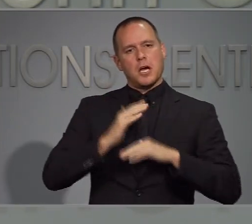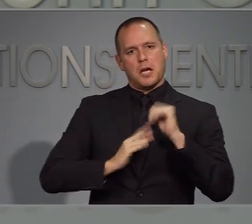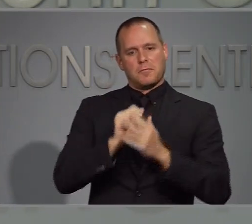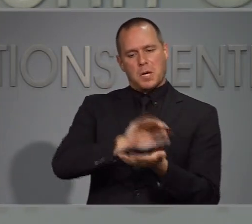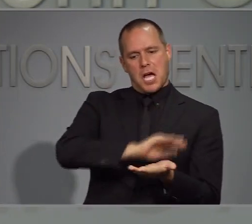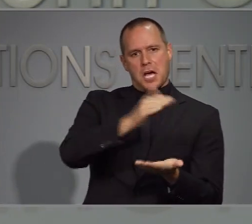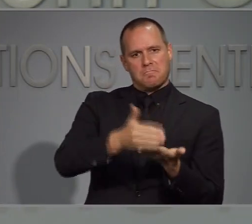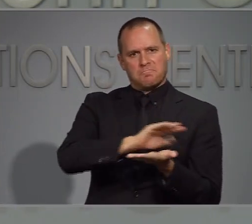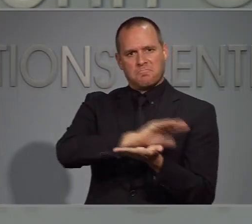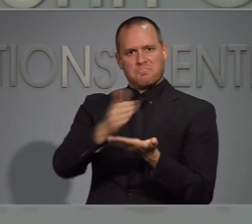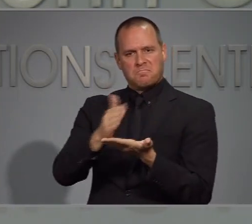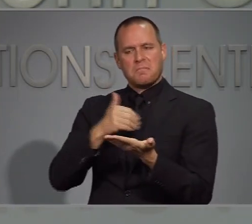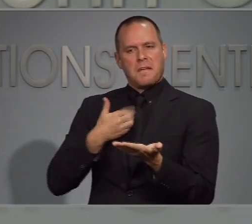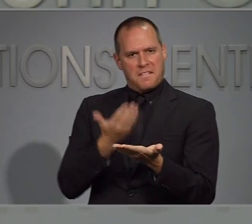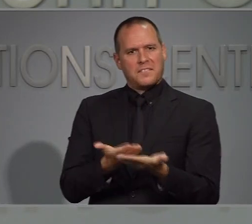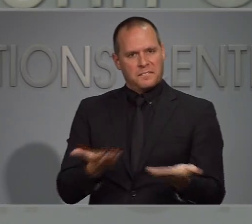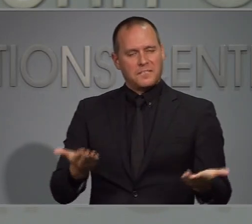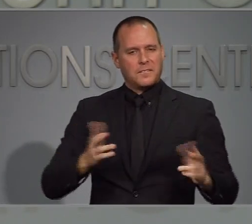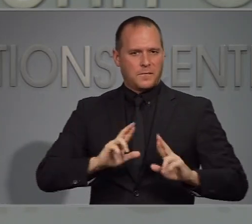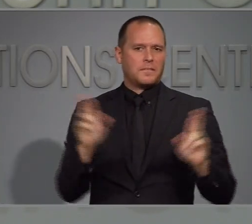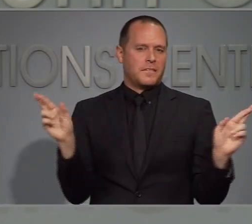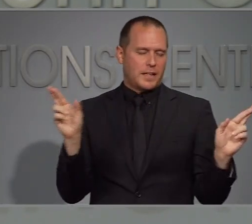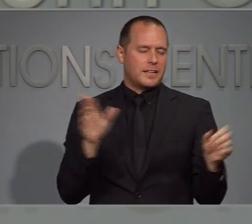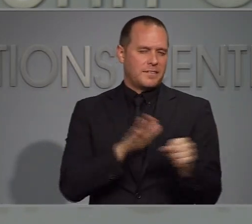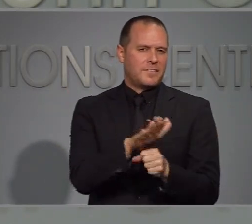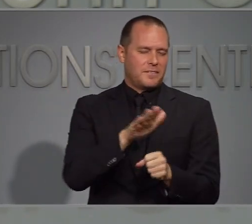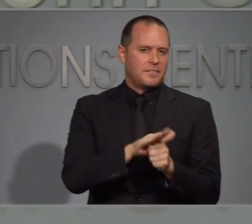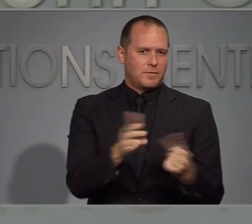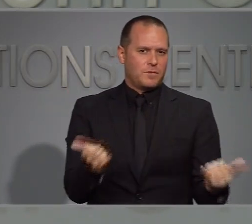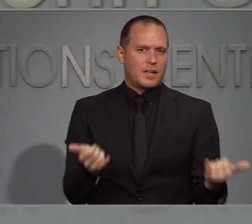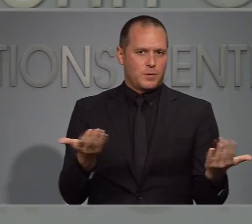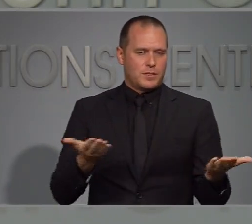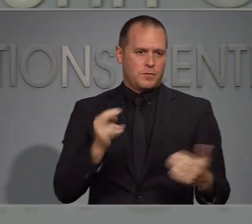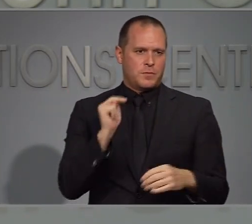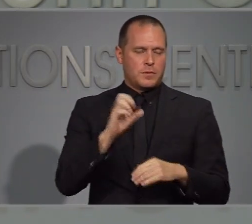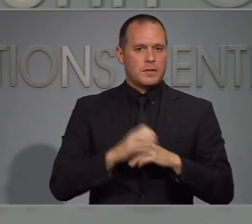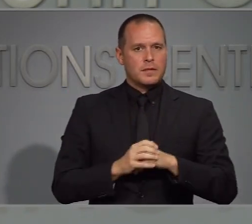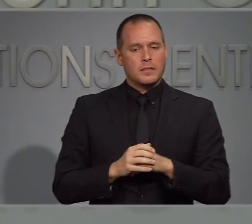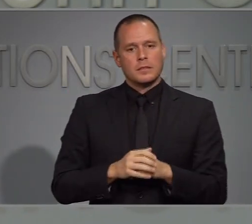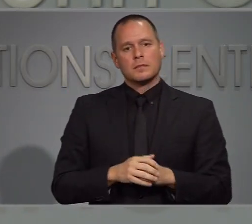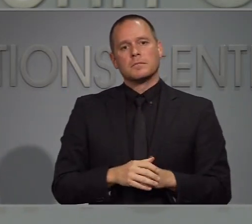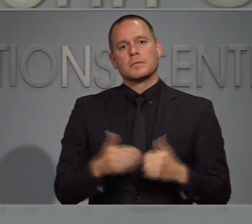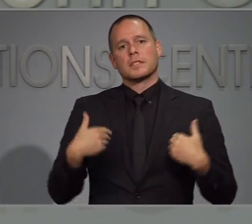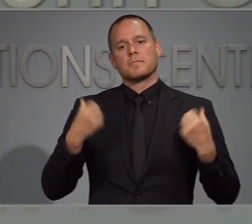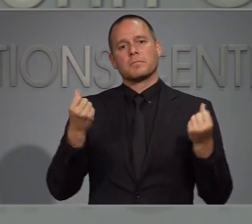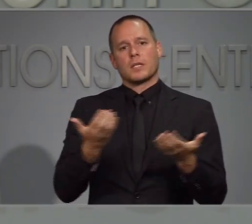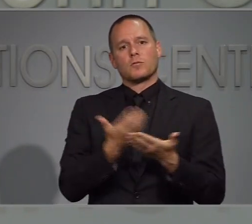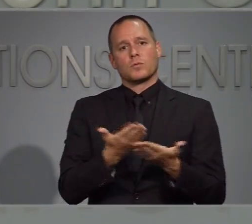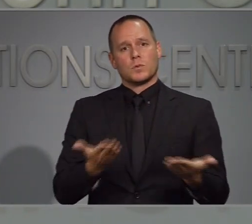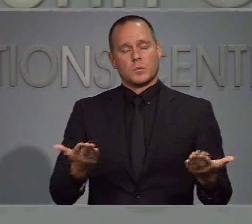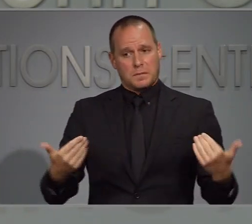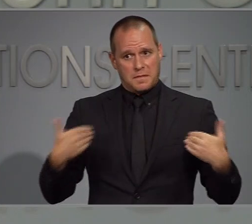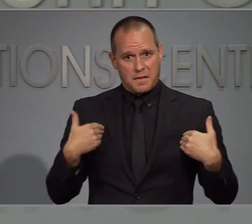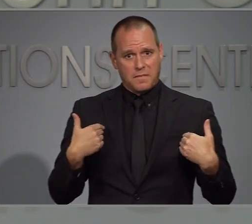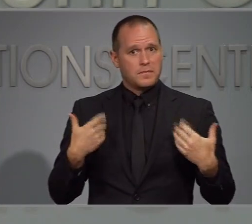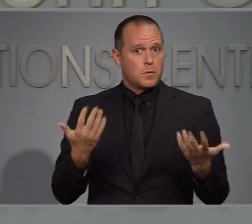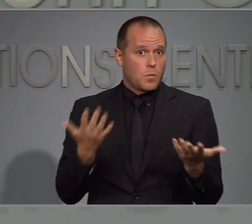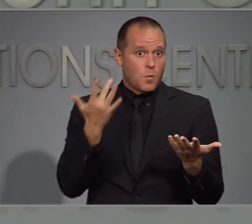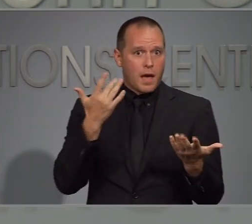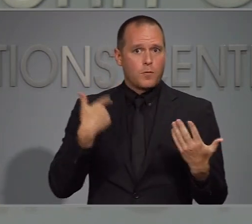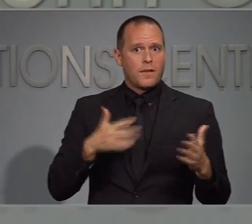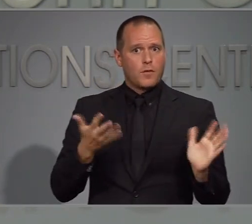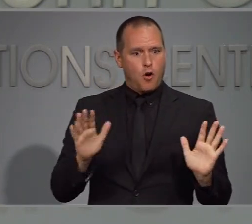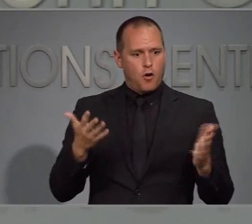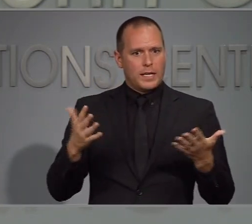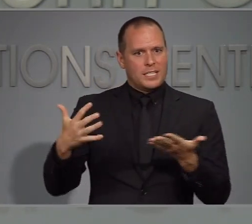amount of medical resources that we have in our state. We do have a lot of resources, as is evidenced by the fact that we already